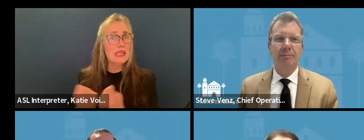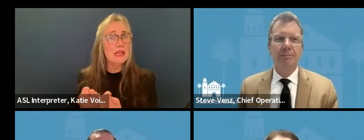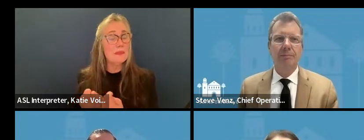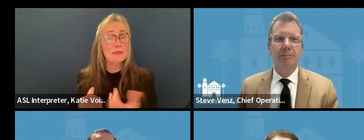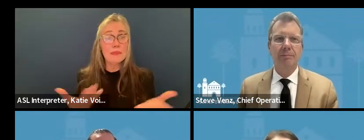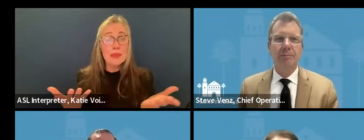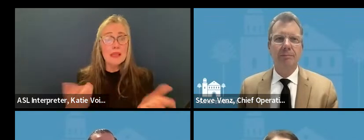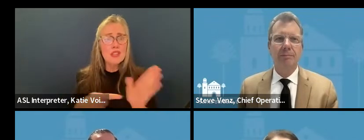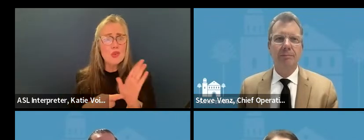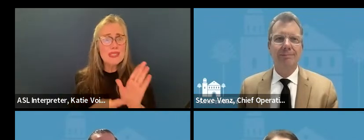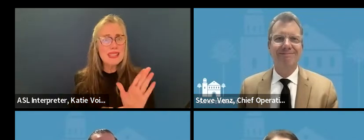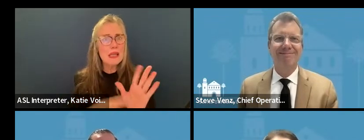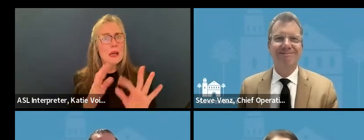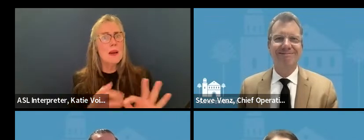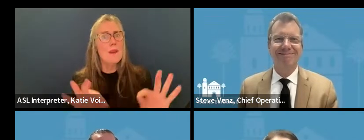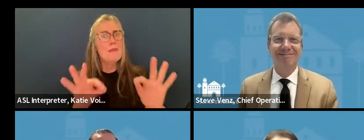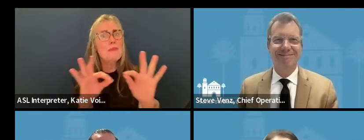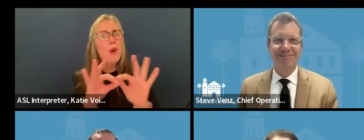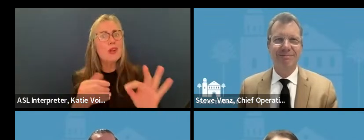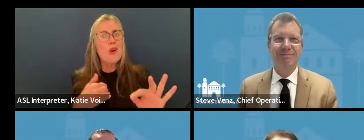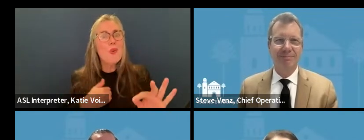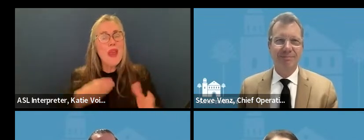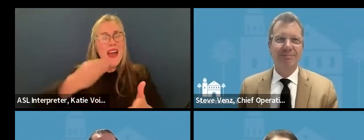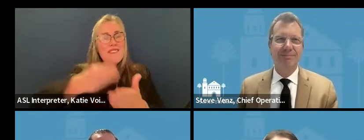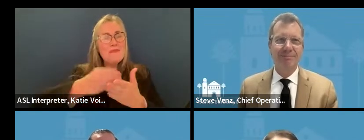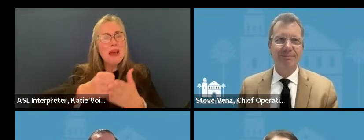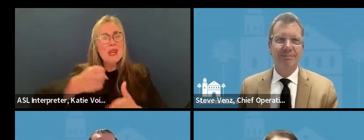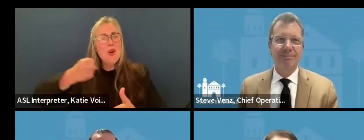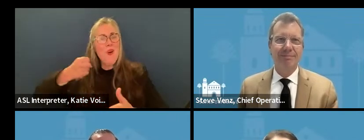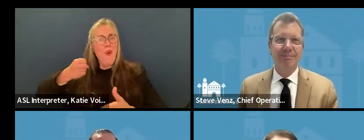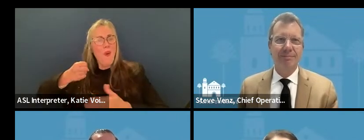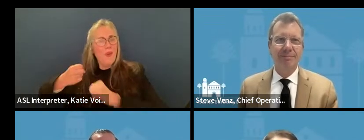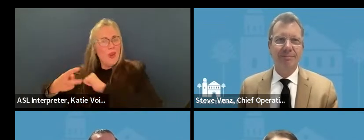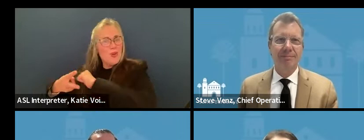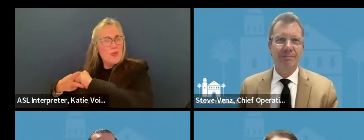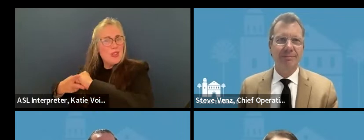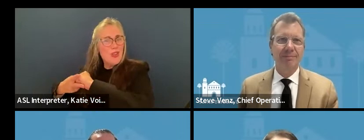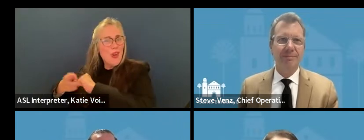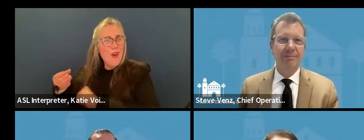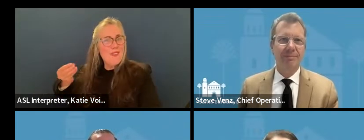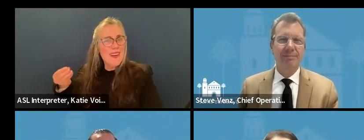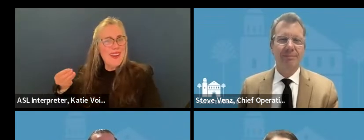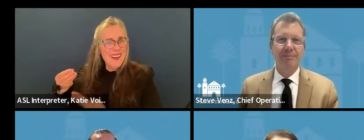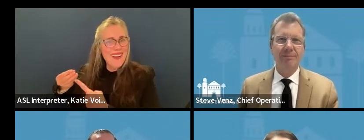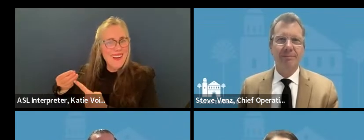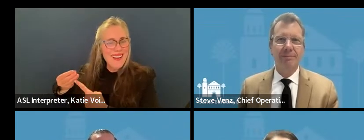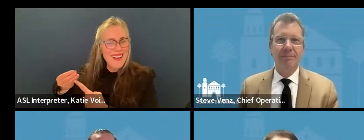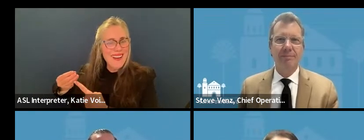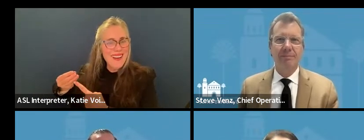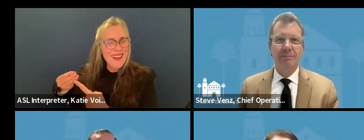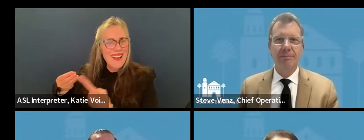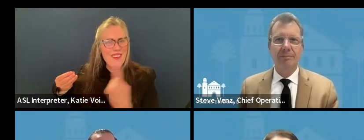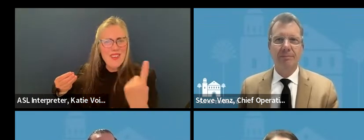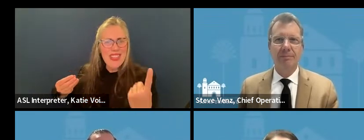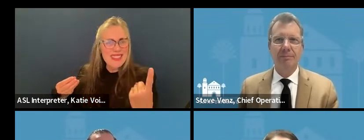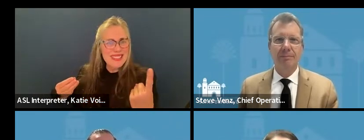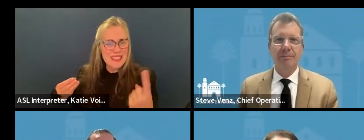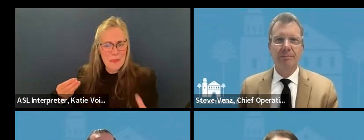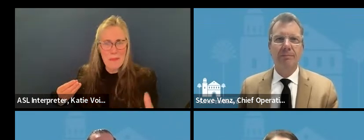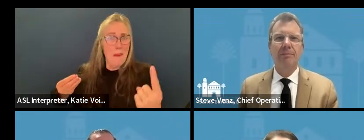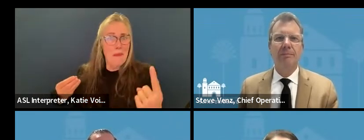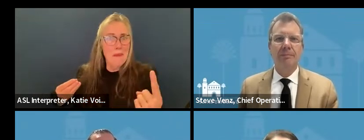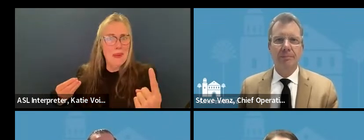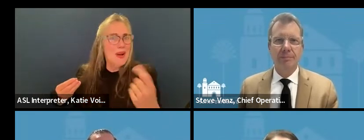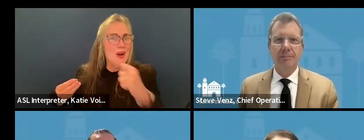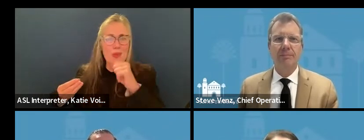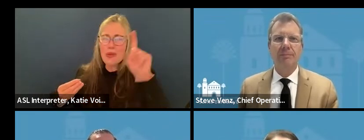having reserves. For unexpected situations such as this one, we don't have to think about where this is going to be